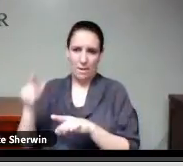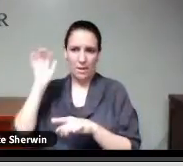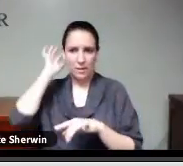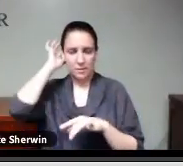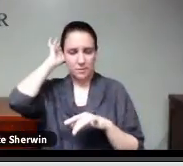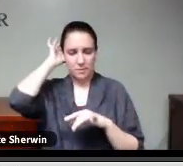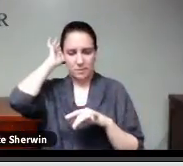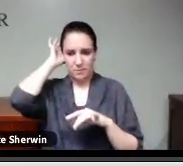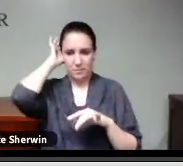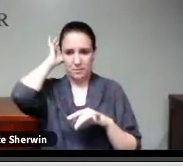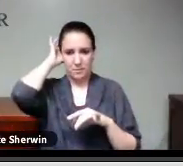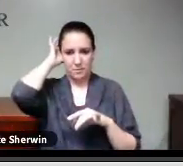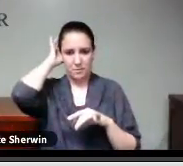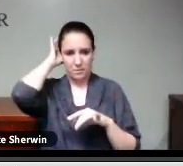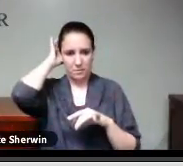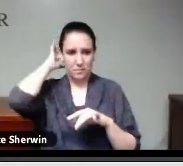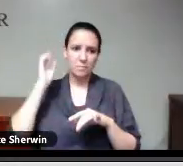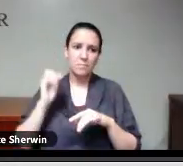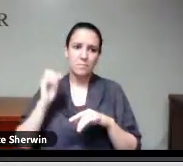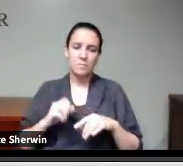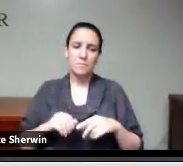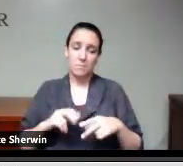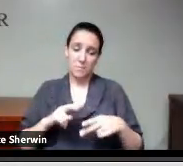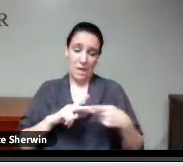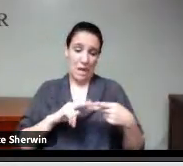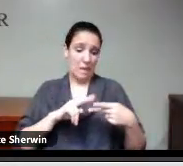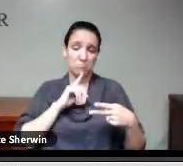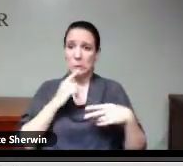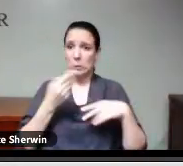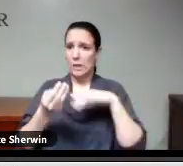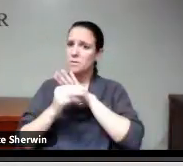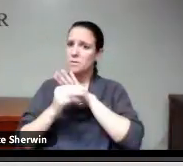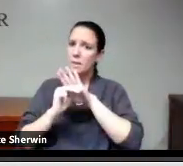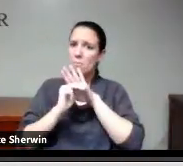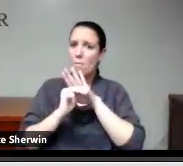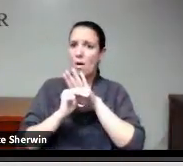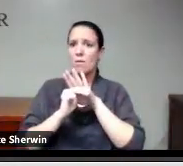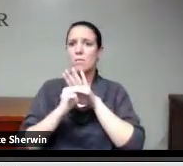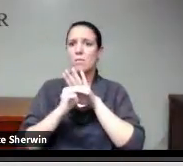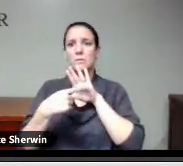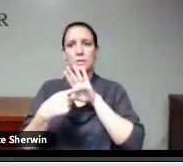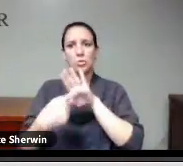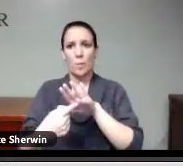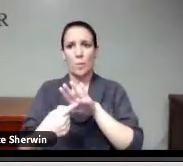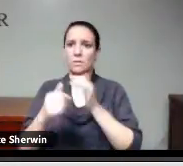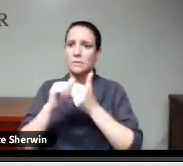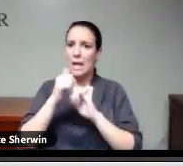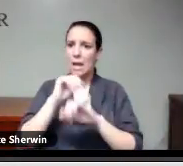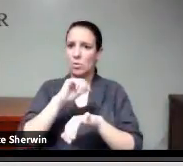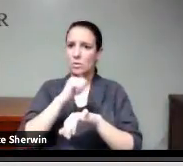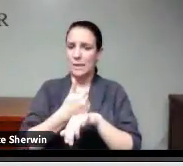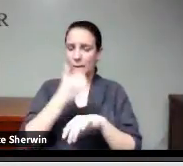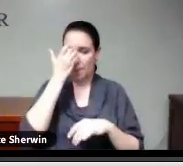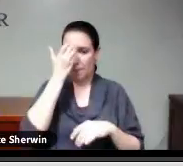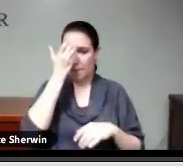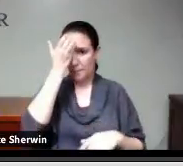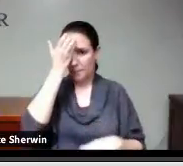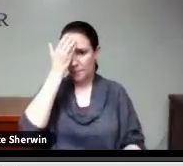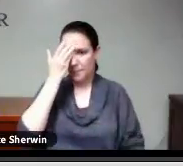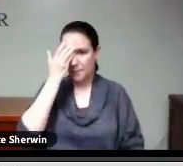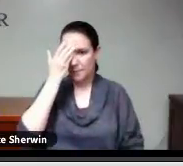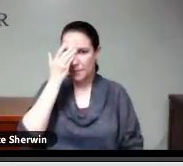to really be models for all of us. But it just requires intentionality. There's a couple of things that are